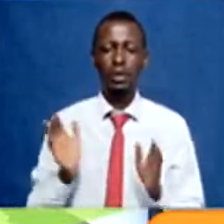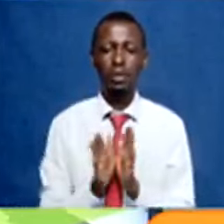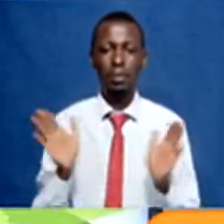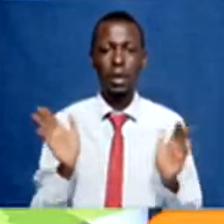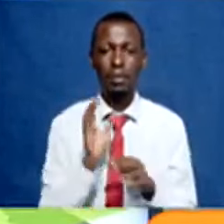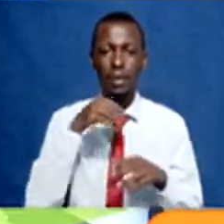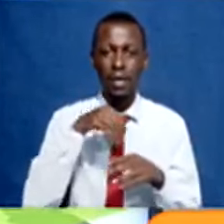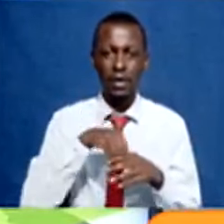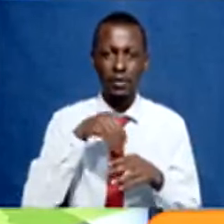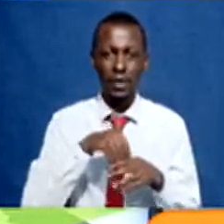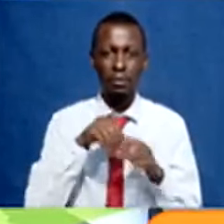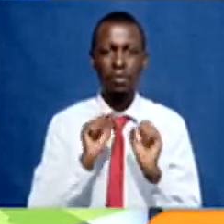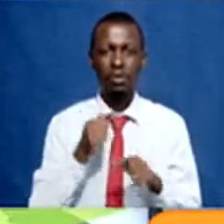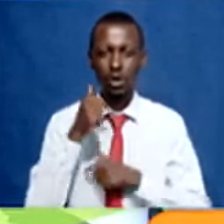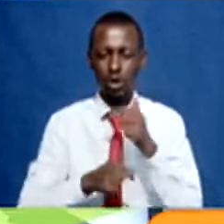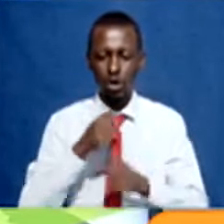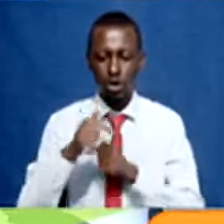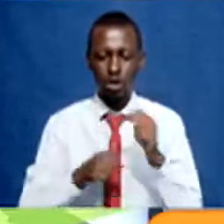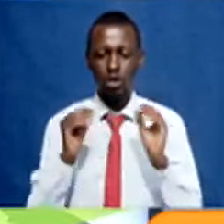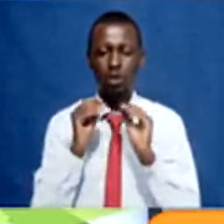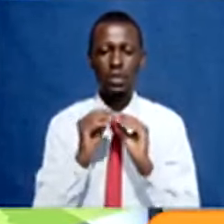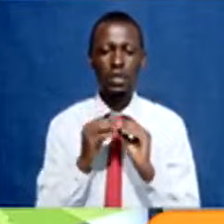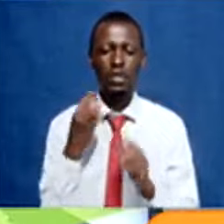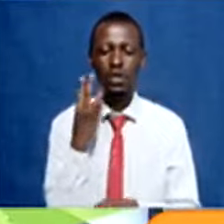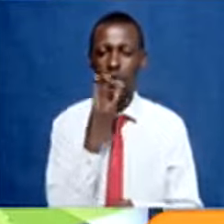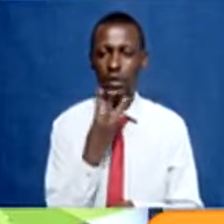Investment are expected to continue with the sittings on Wednesday.